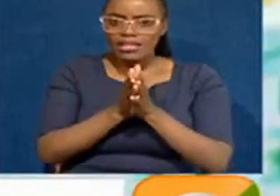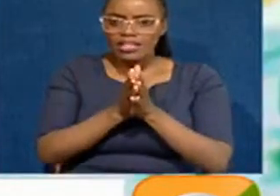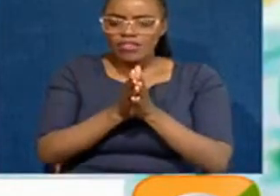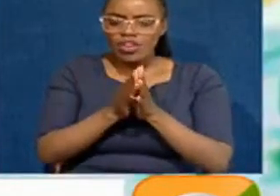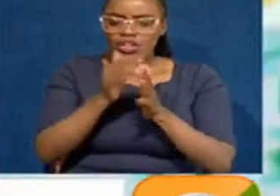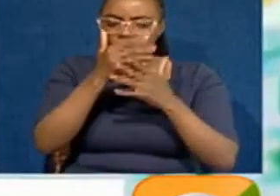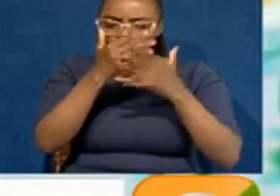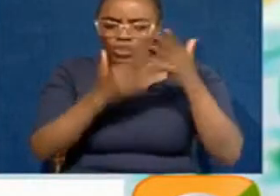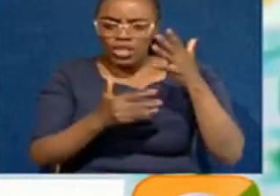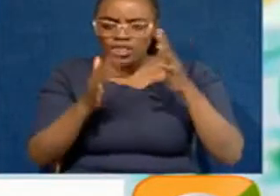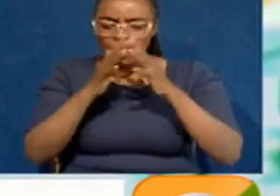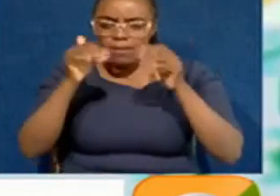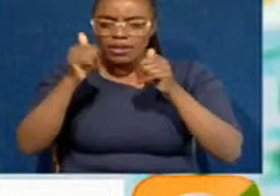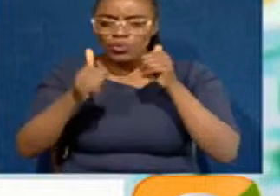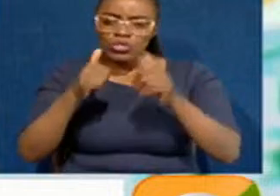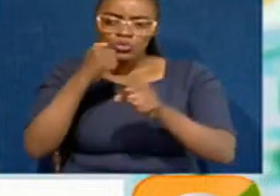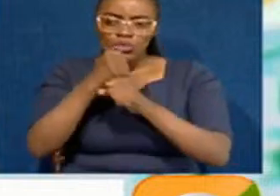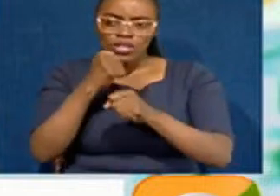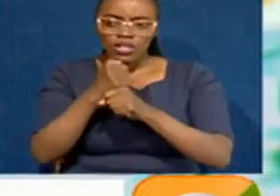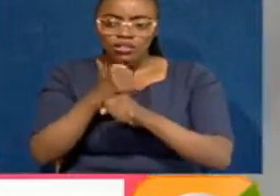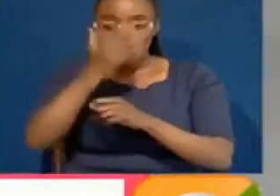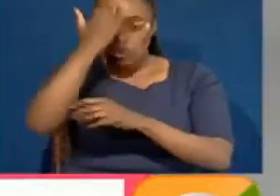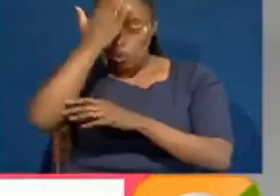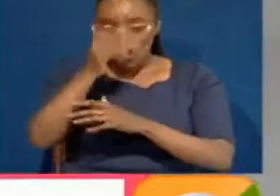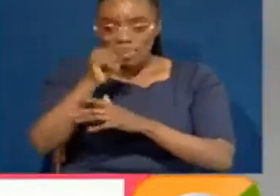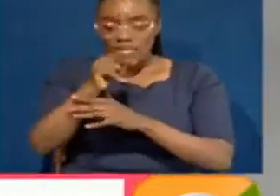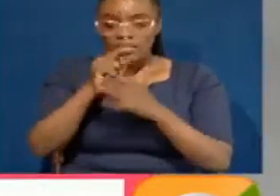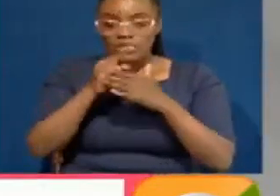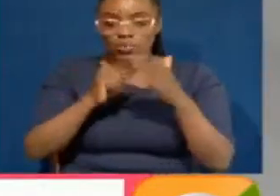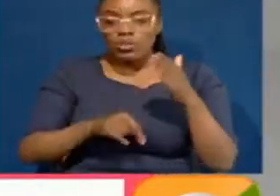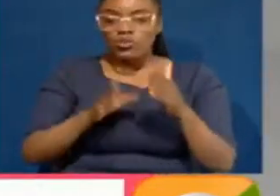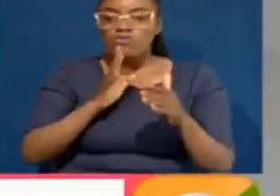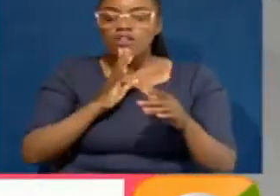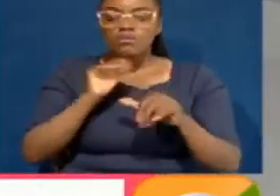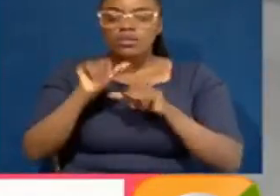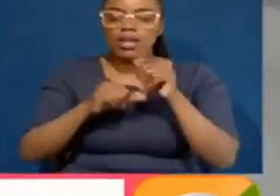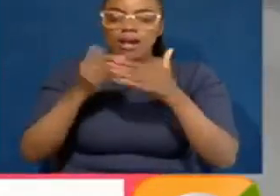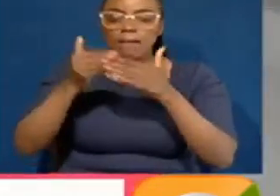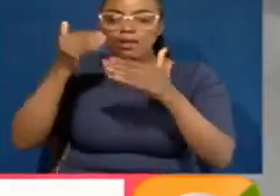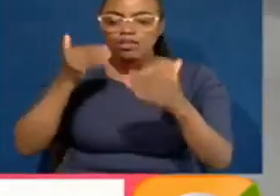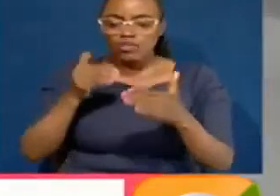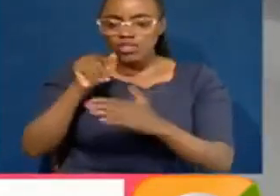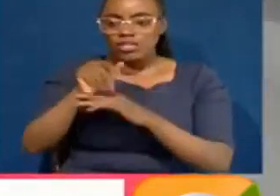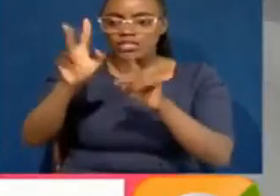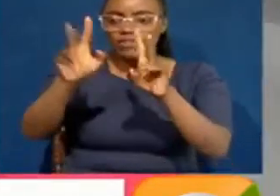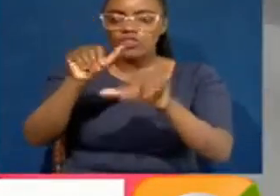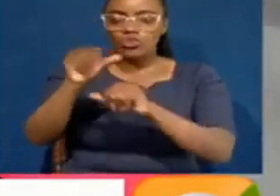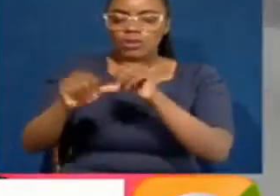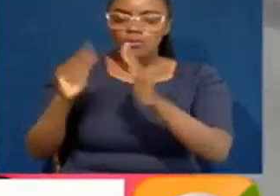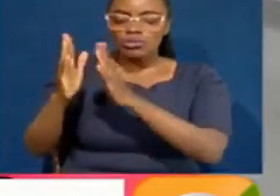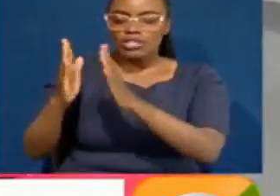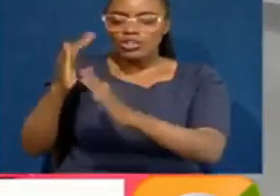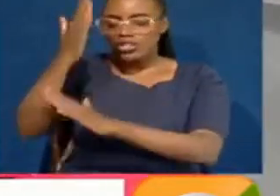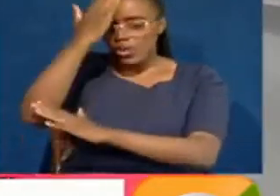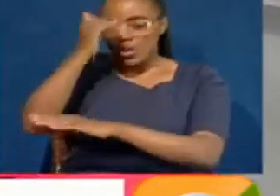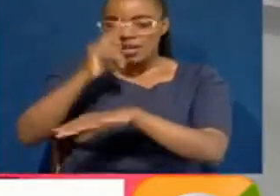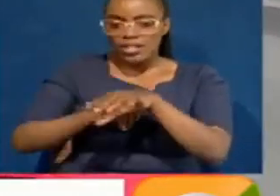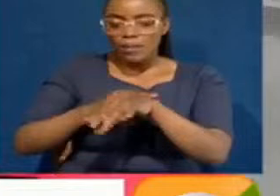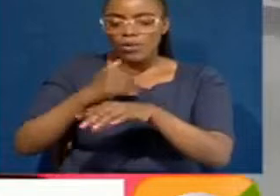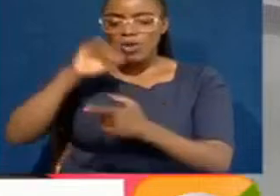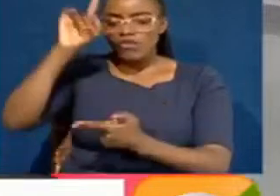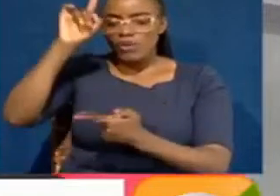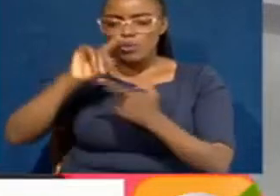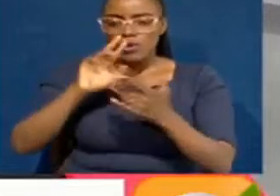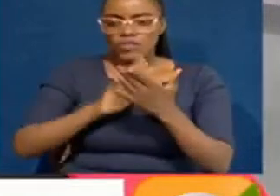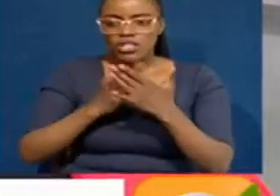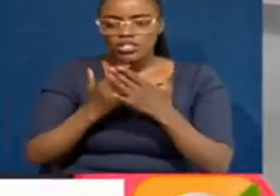Those are the main ones, actually, that right. we're dealing with. Yeah. Because it's what we were talking about a little earlier. This is also a matter of security, because when you have reduced